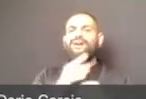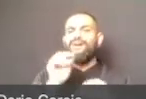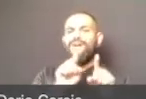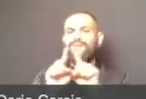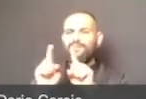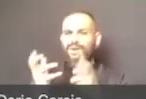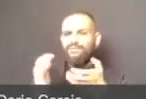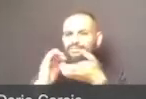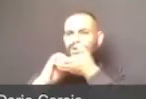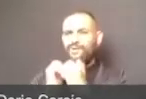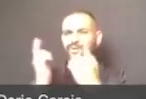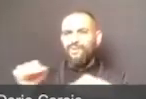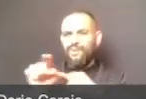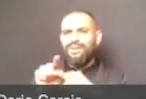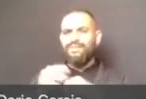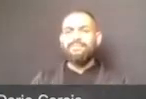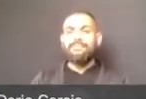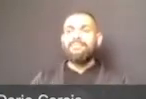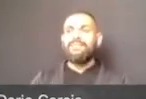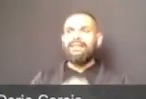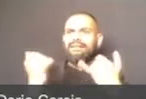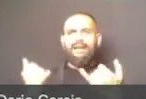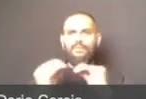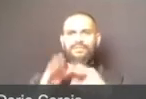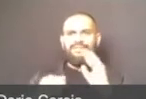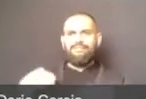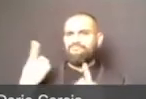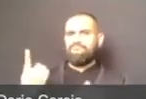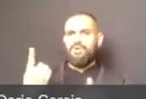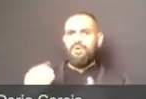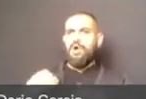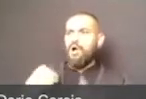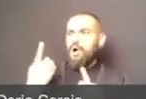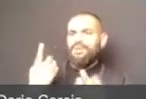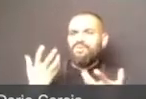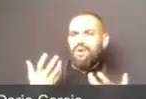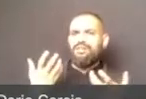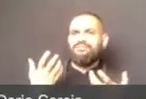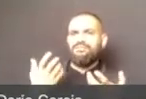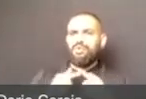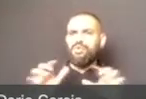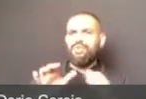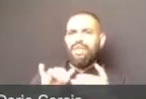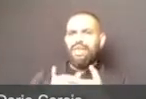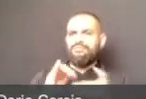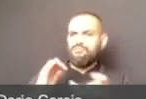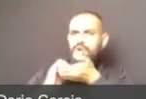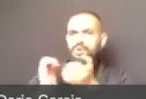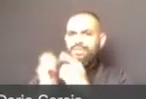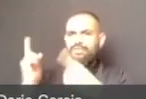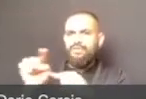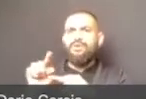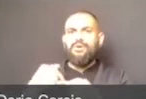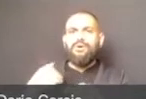you now more than ever. I mean, we always have wanted to. Marie and I were also talking about, and our leadership